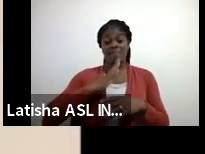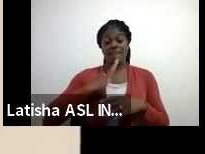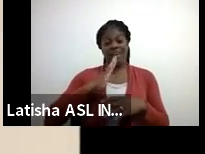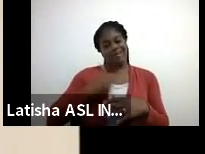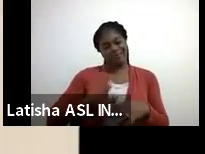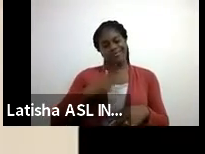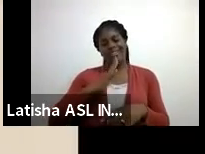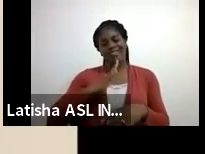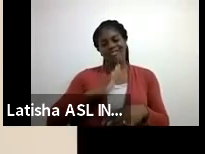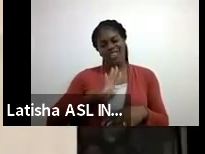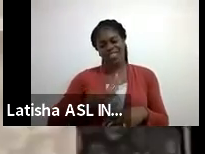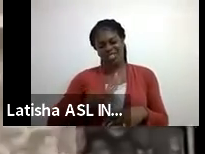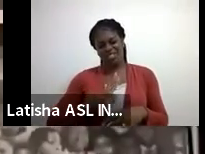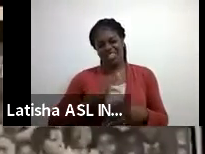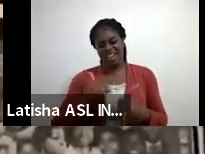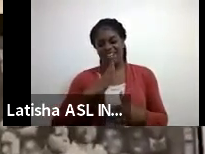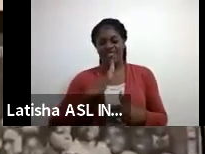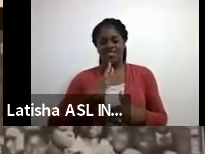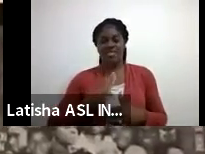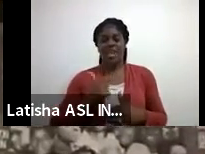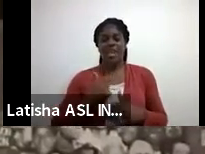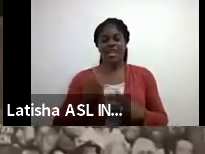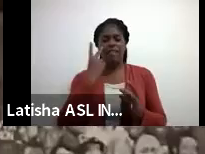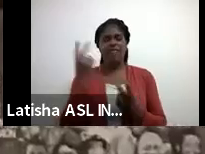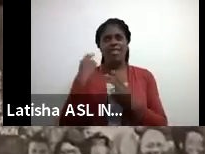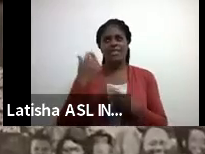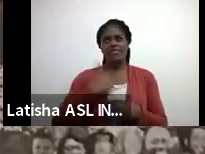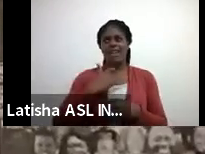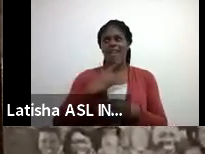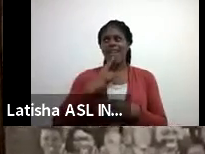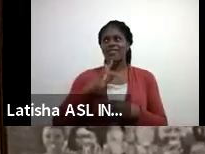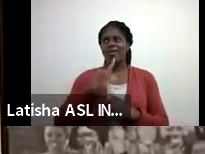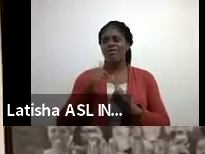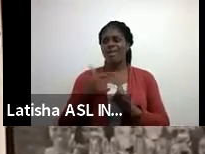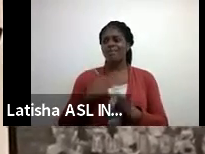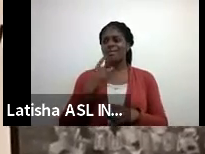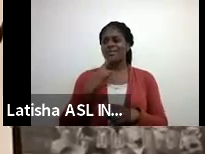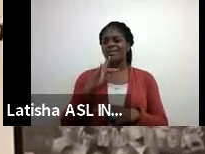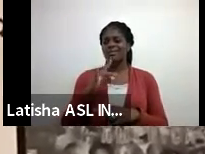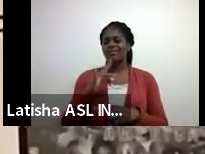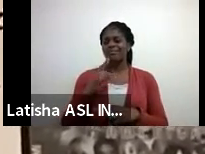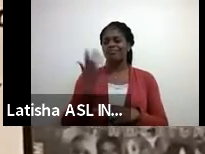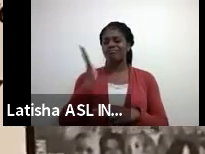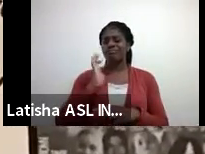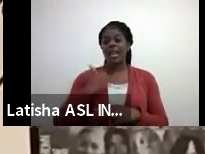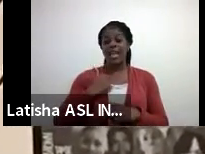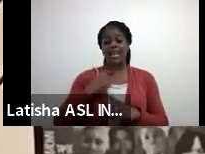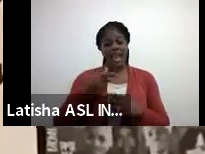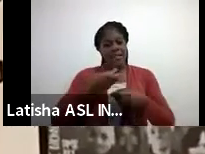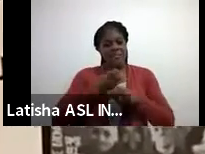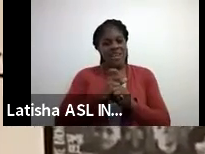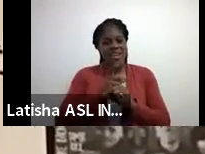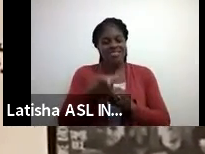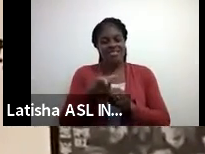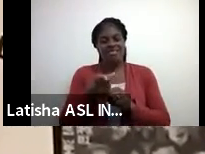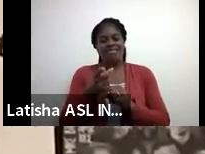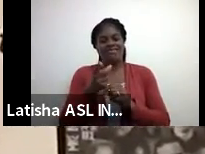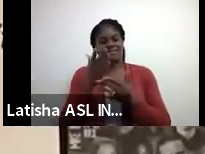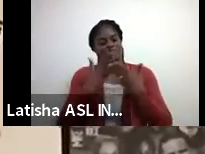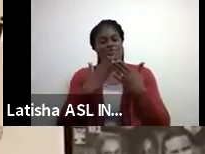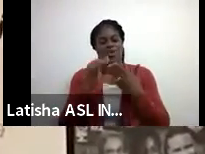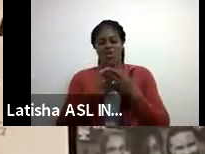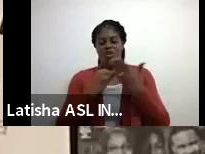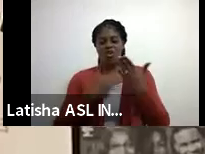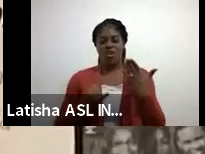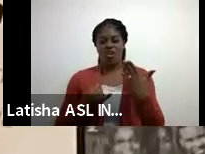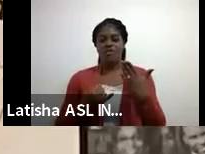self reflected back to my 18-year-old self. And so I created this piece just to empathize